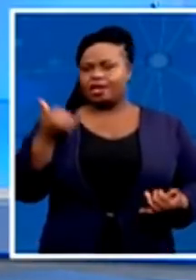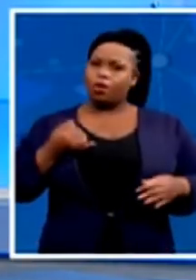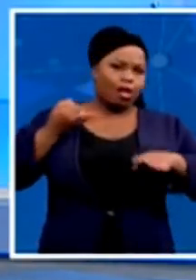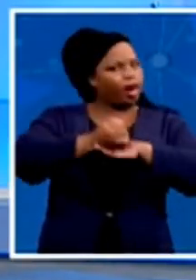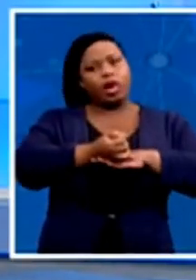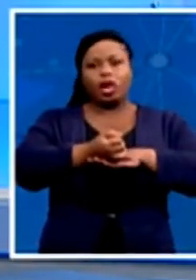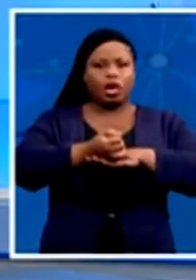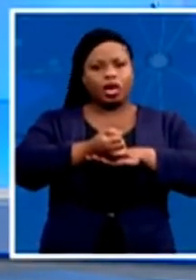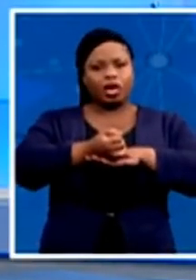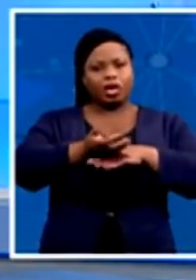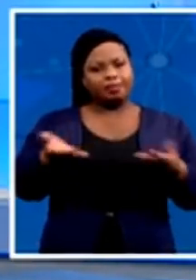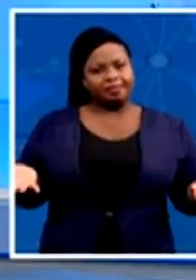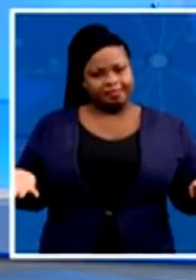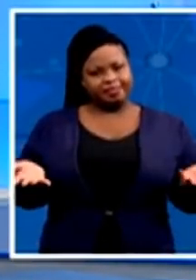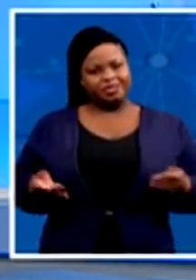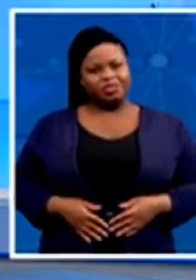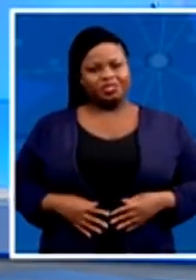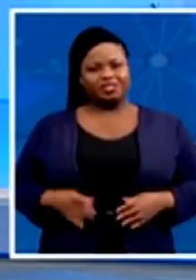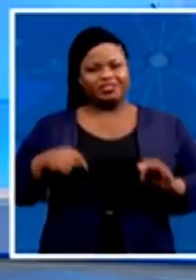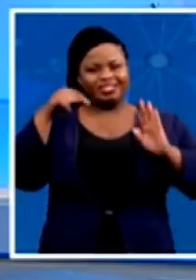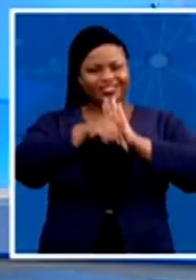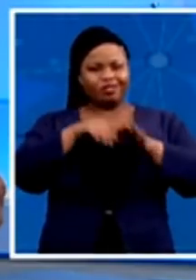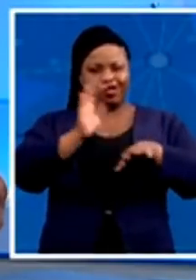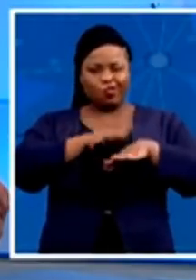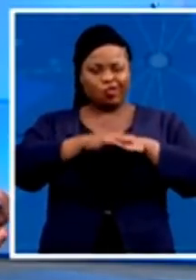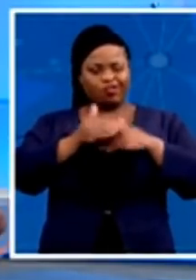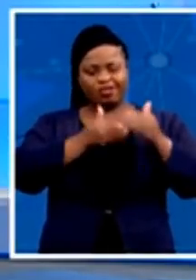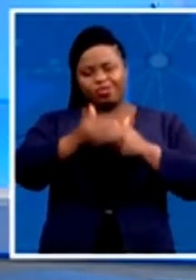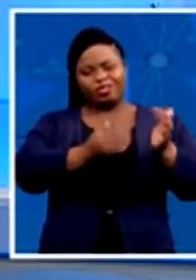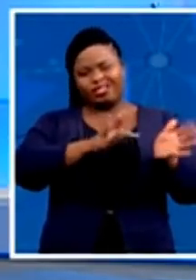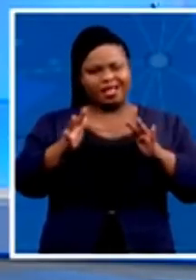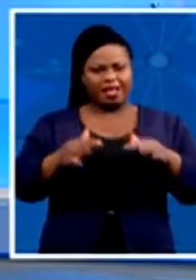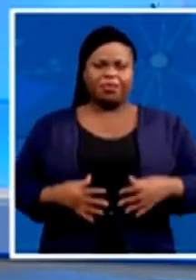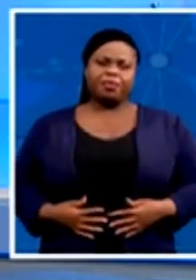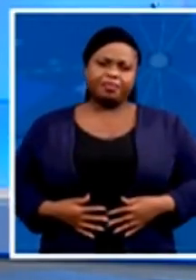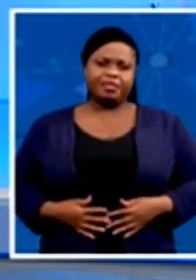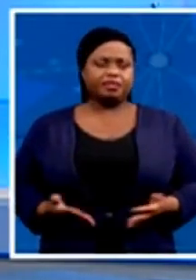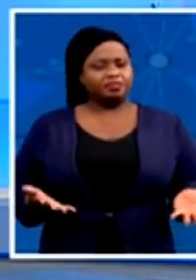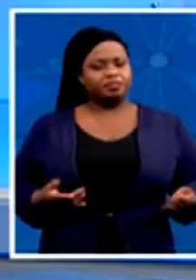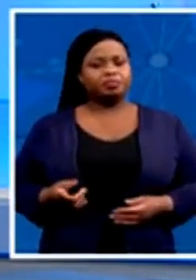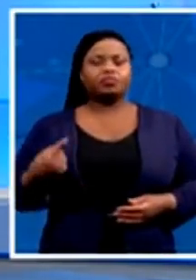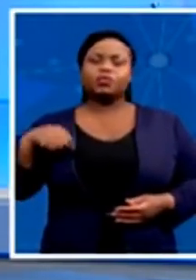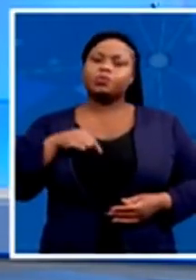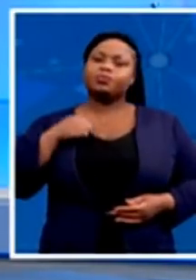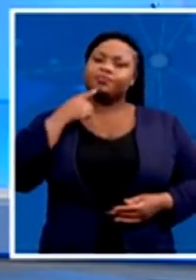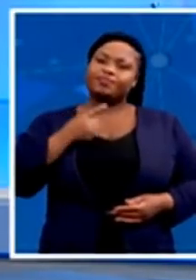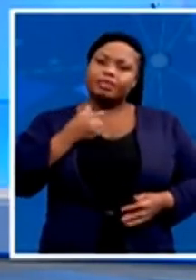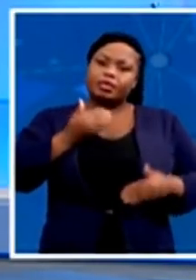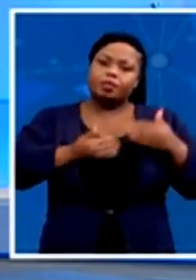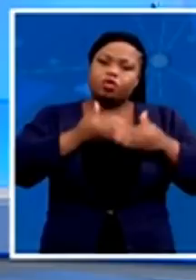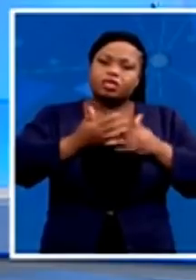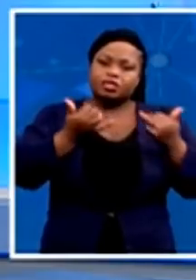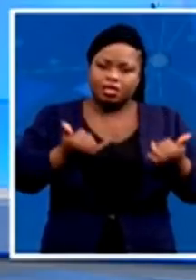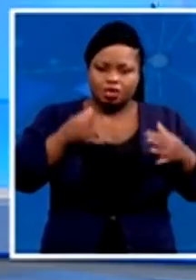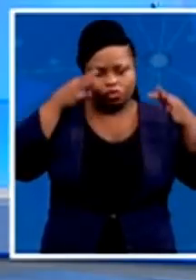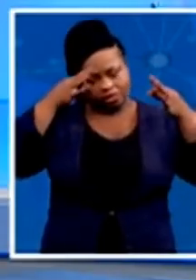the process itself, whereas we're saying the process now of determining the legal